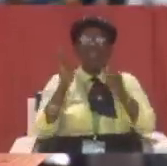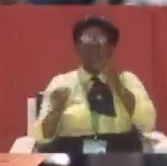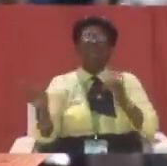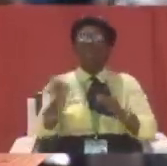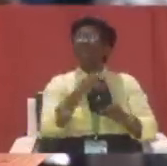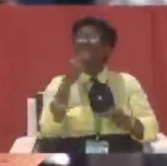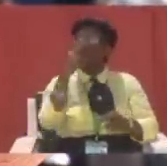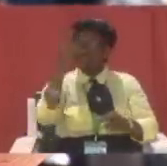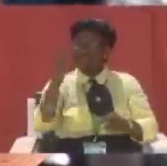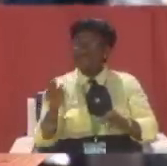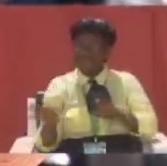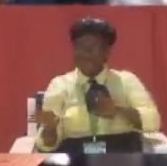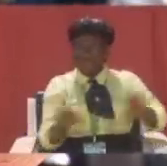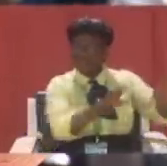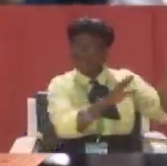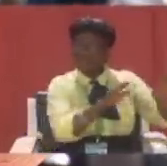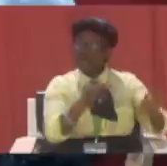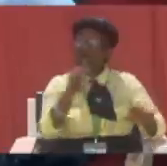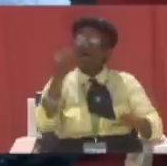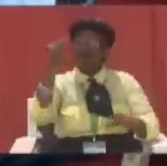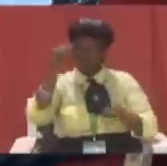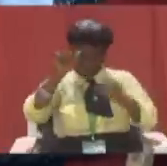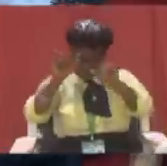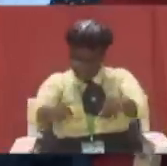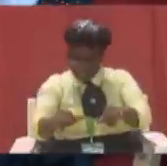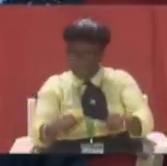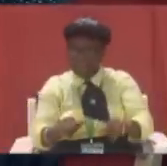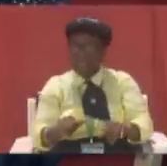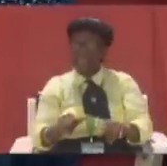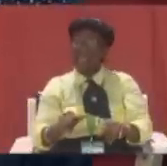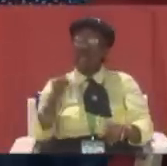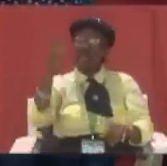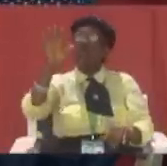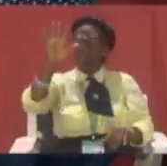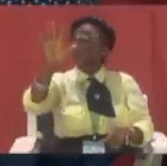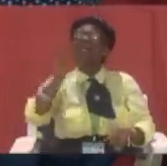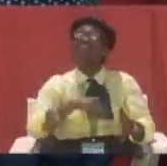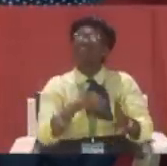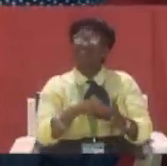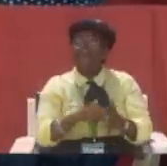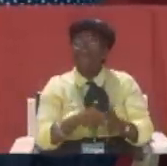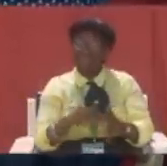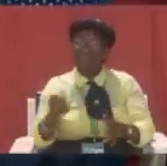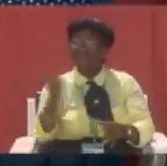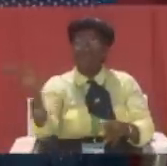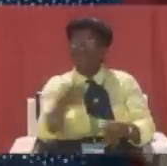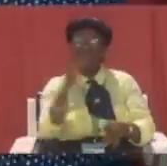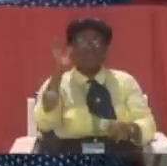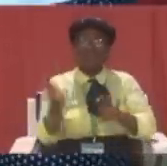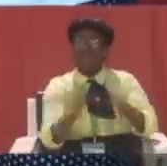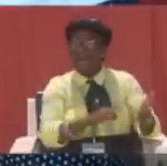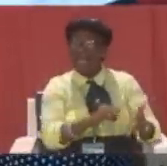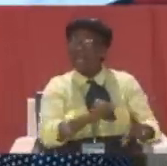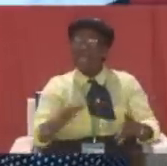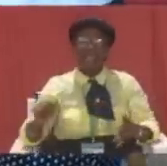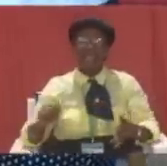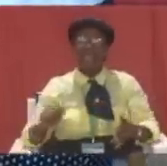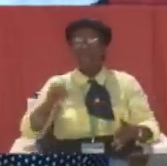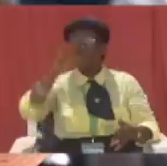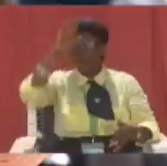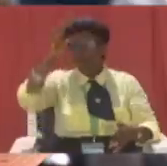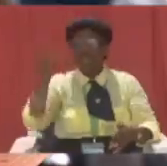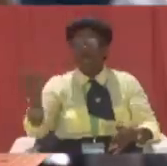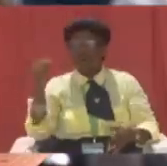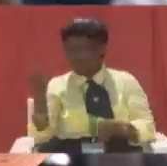are supposed to die. A boy was there for 30 minutes. A woman was barren